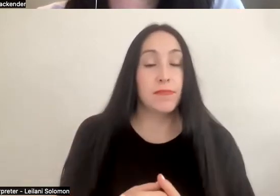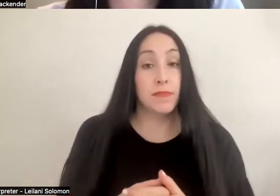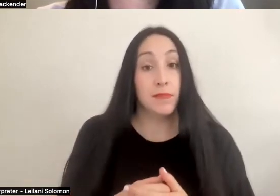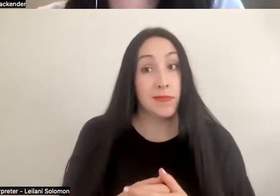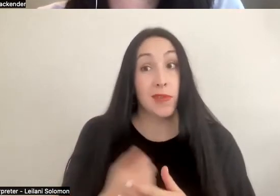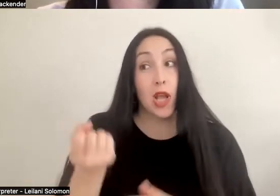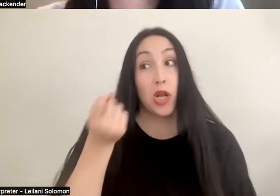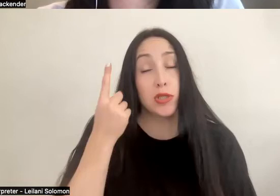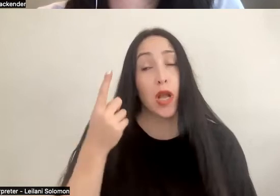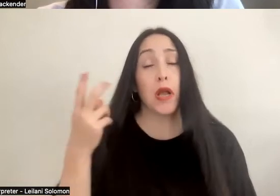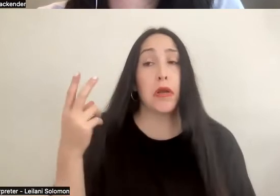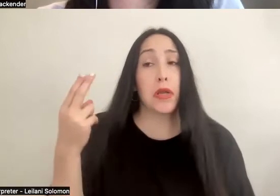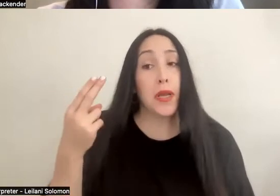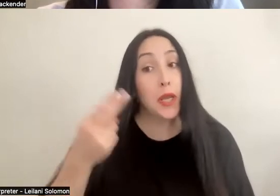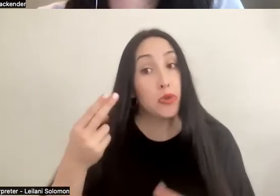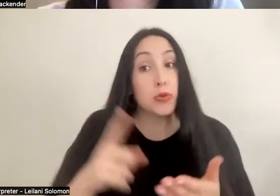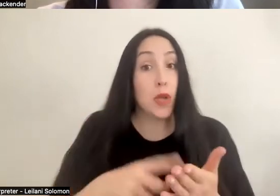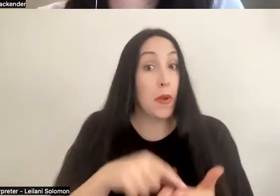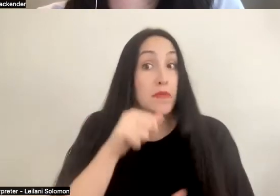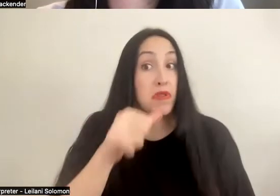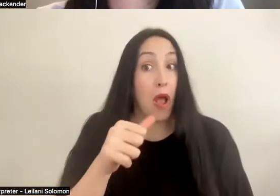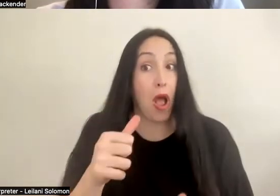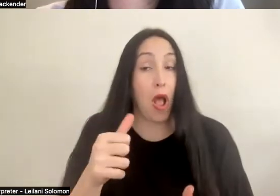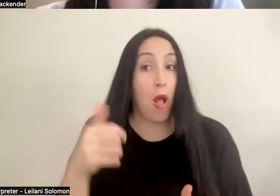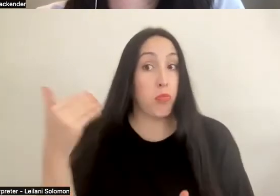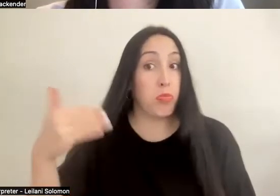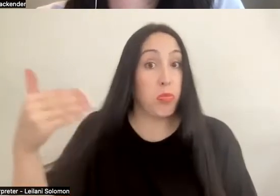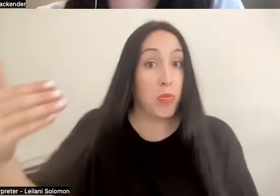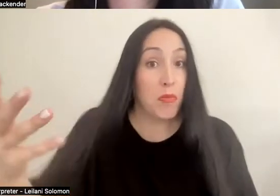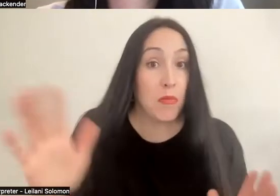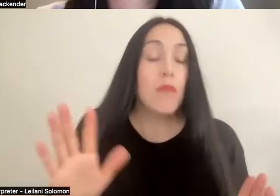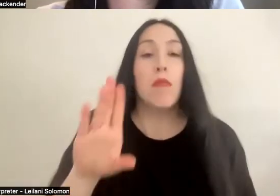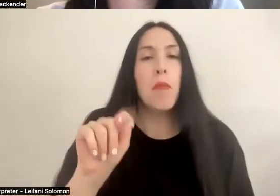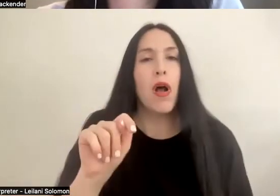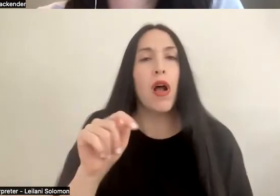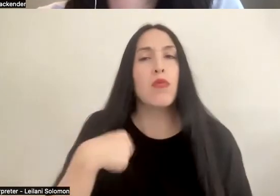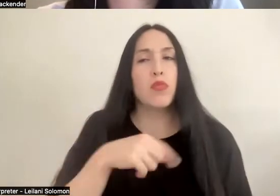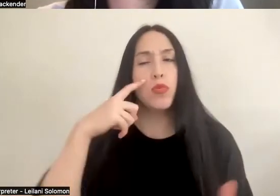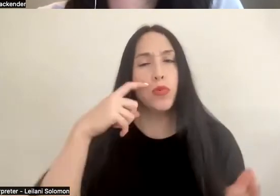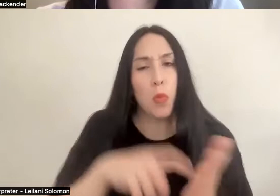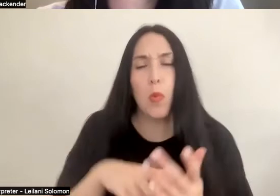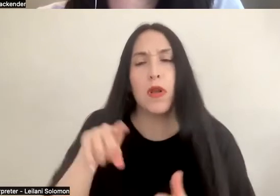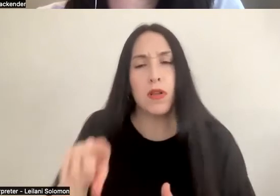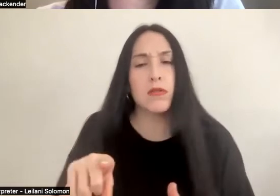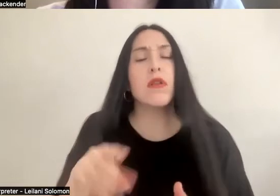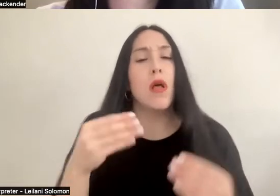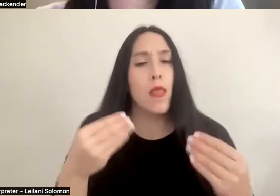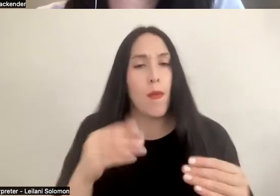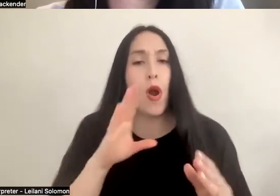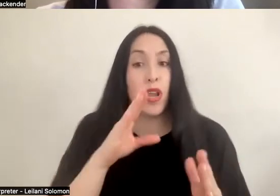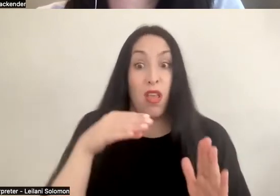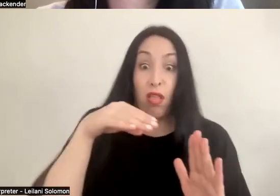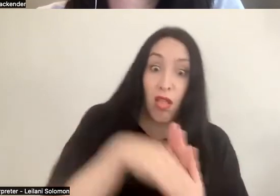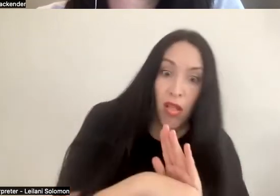repeat itself, we have found consistently that the market does recover, and over time, the market does